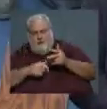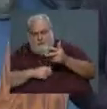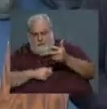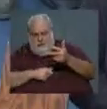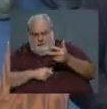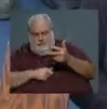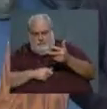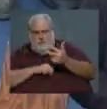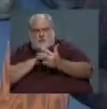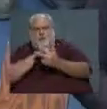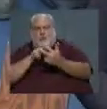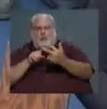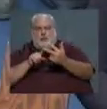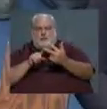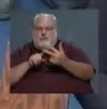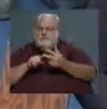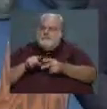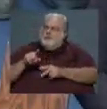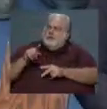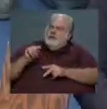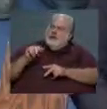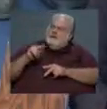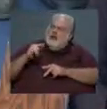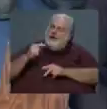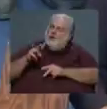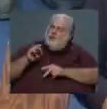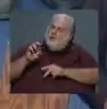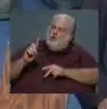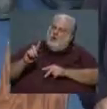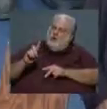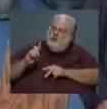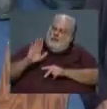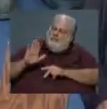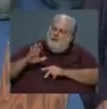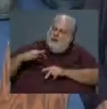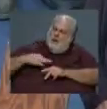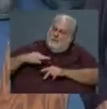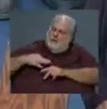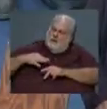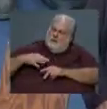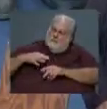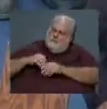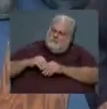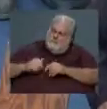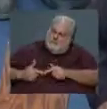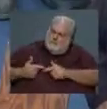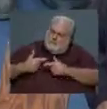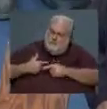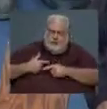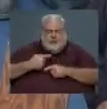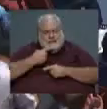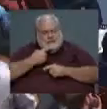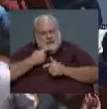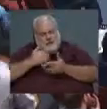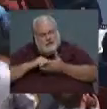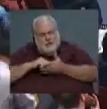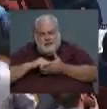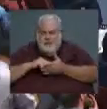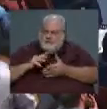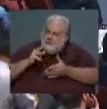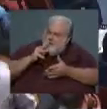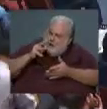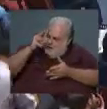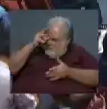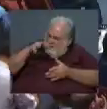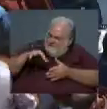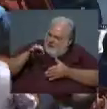And where on this Tanglewood After School Program, where would parents find that one located? Say that again, I'm sorry. Where would parents find